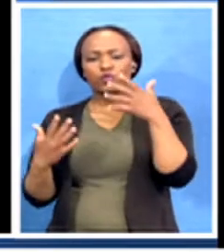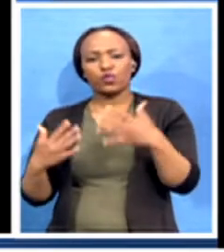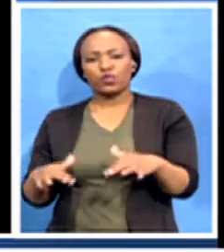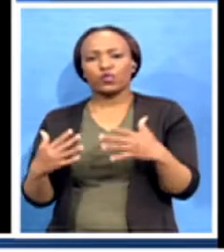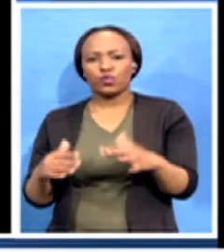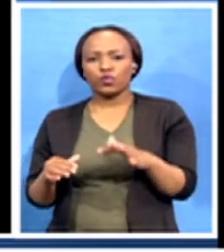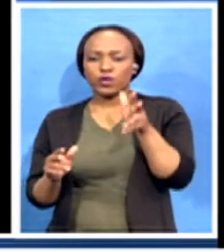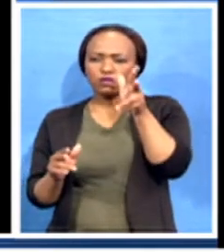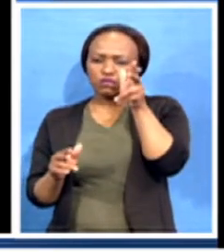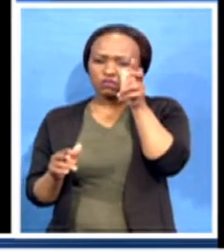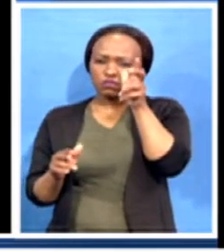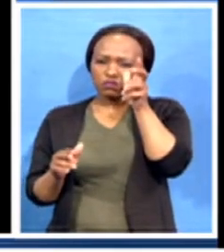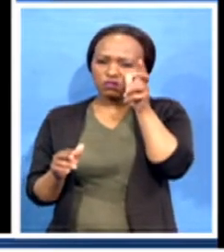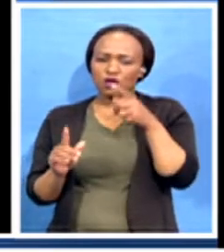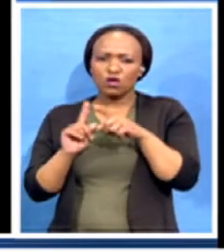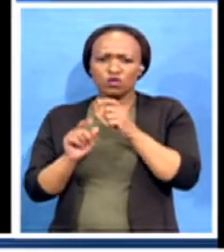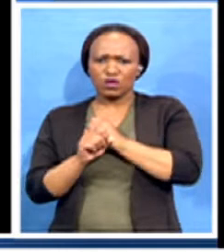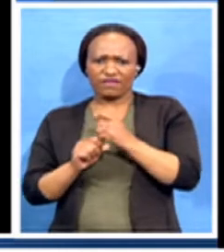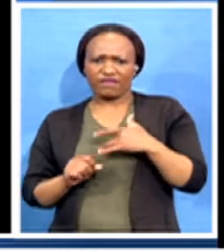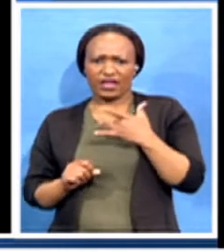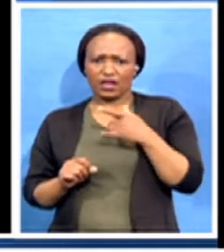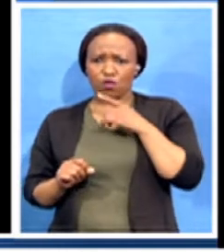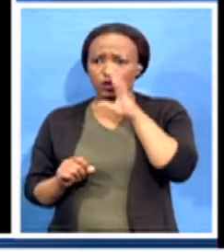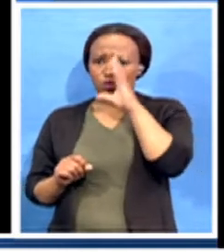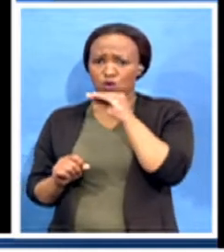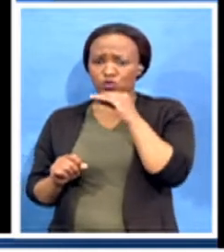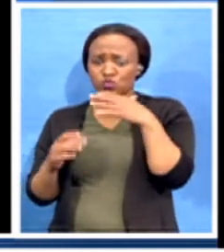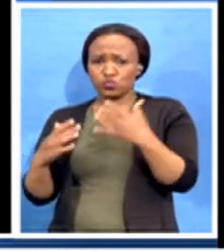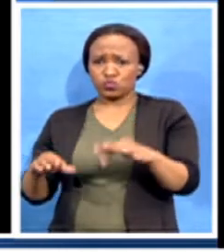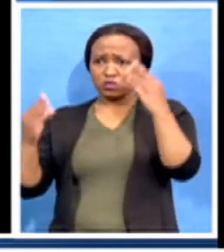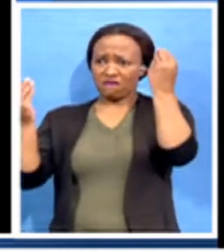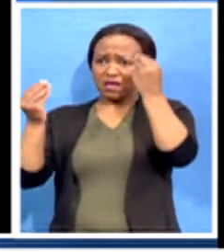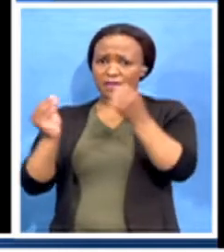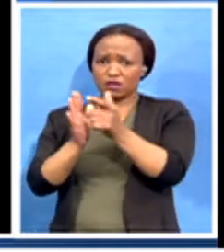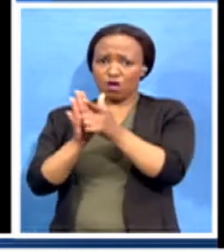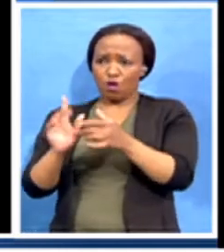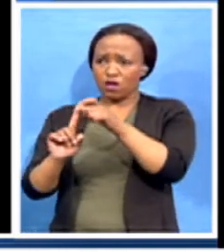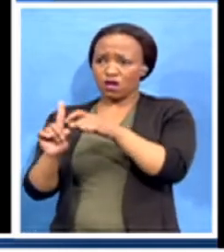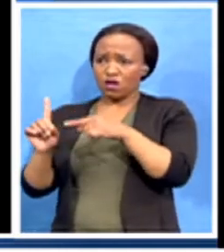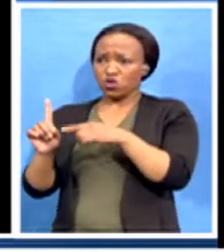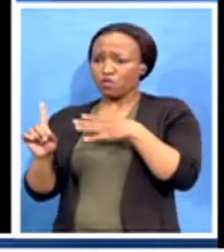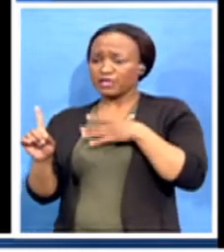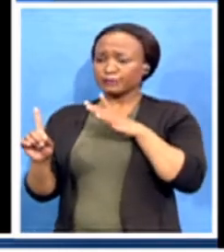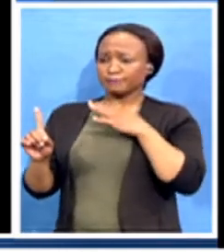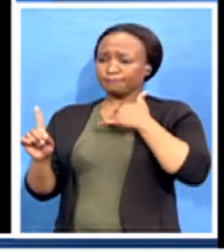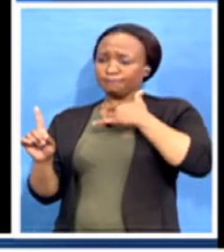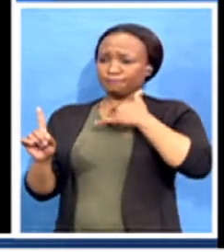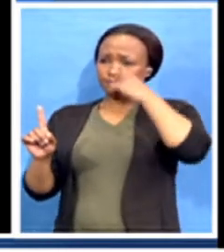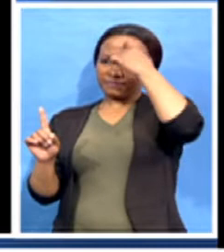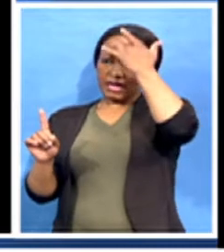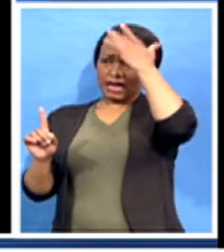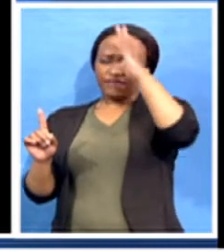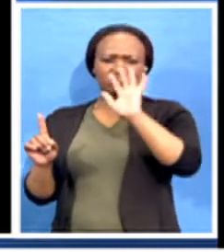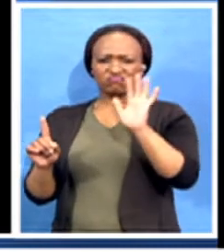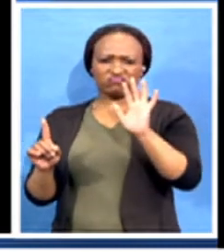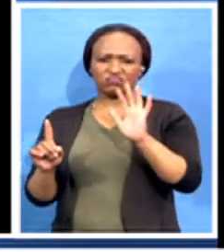very attentively. And you don't feel that since you're talking to this famous lawyer, you have to sound terribly clever.